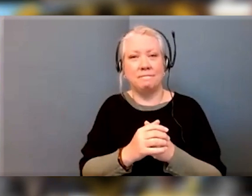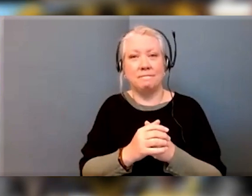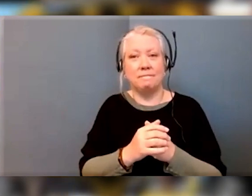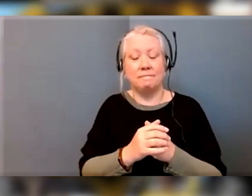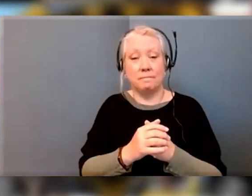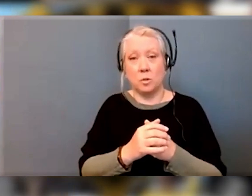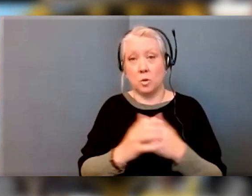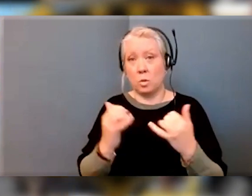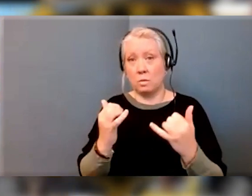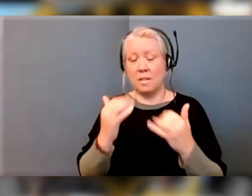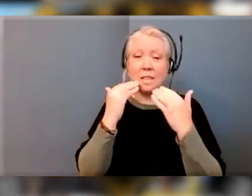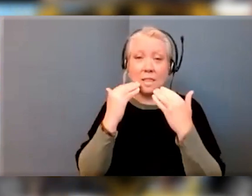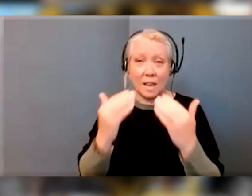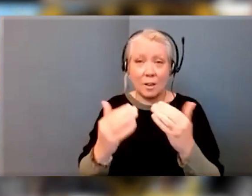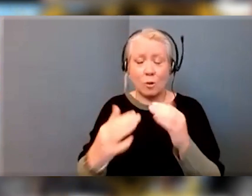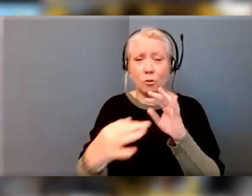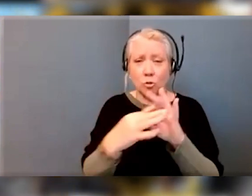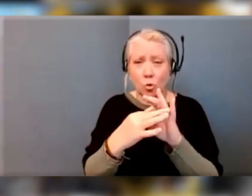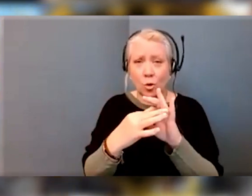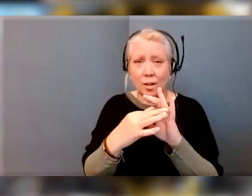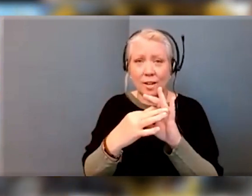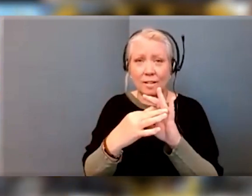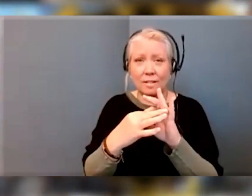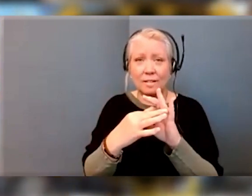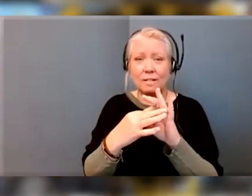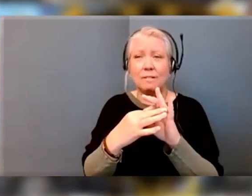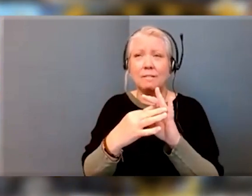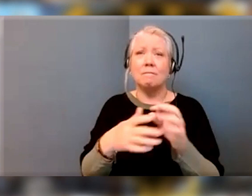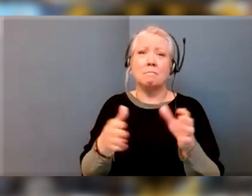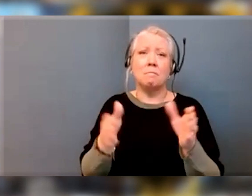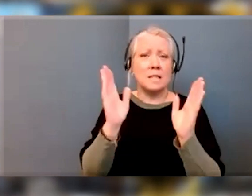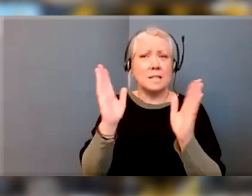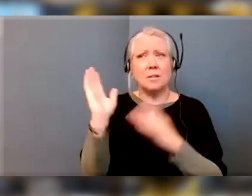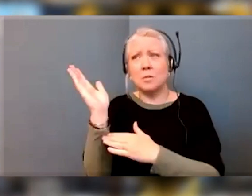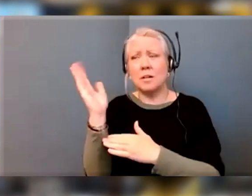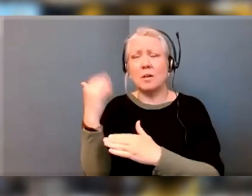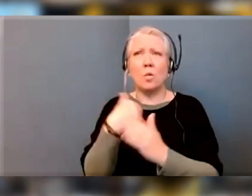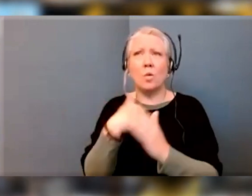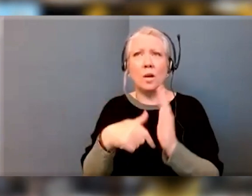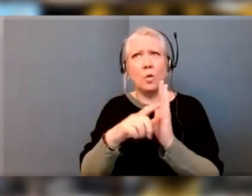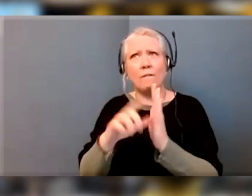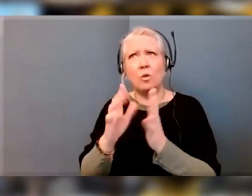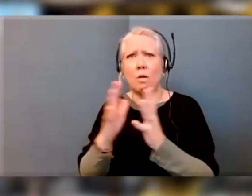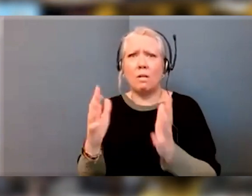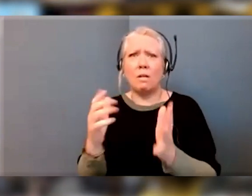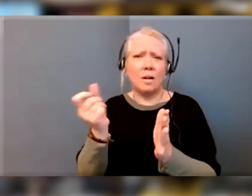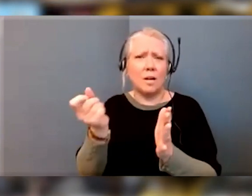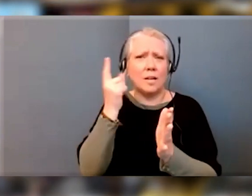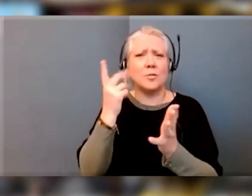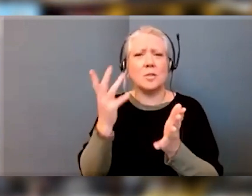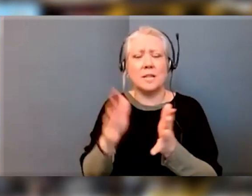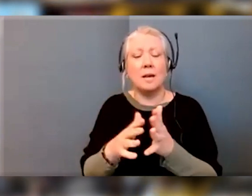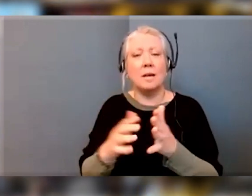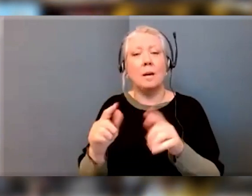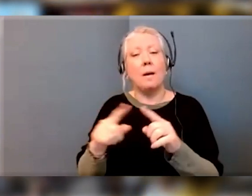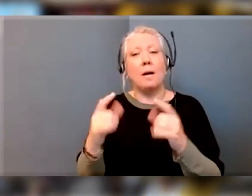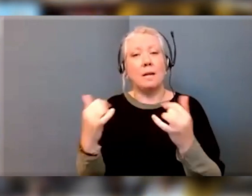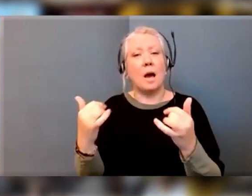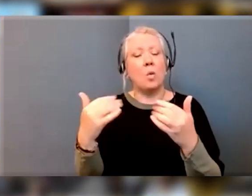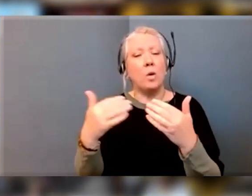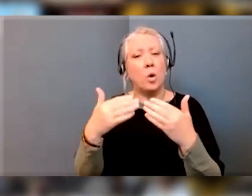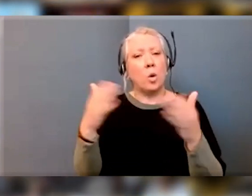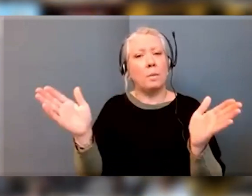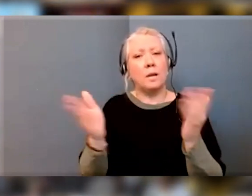So we do thank you for joining us this afternoon. I know we've covered a lot of material, but we do want to open it up to